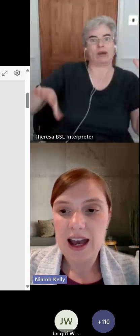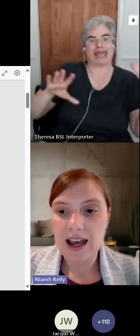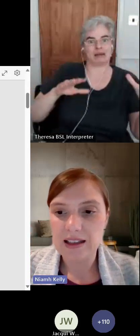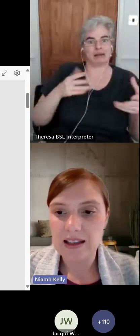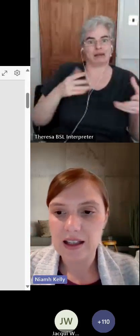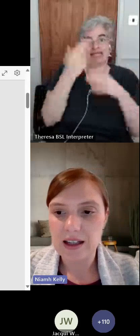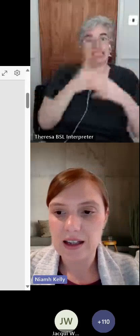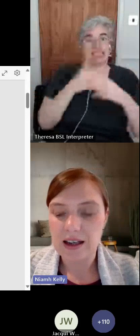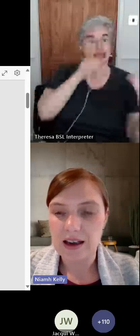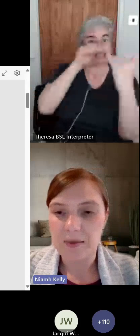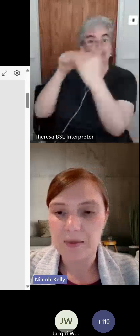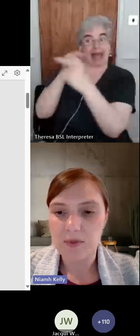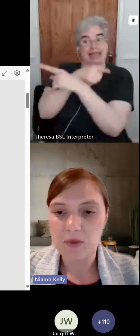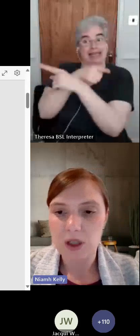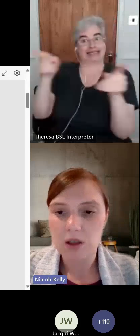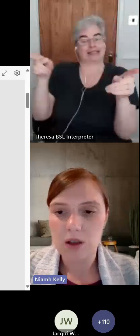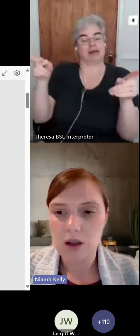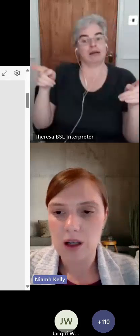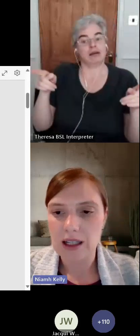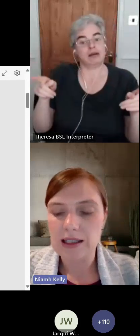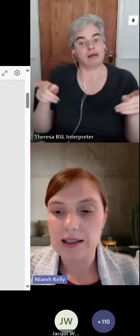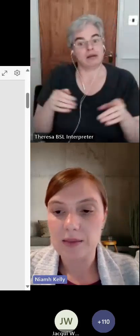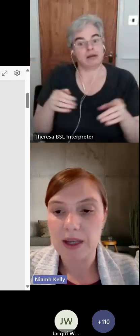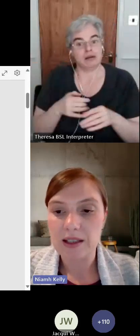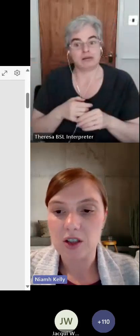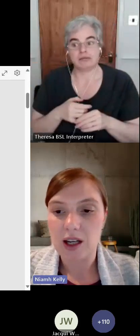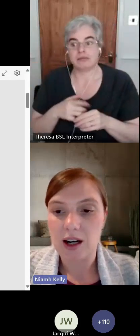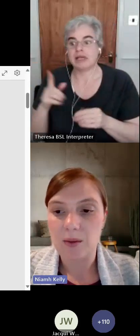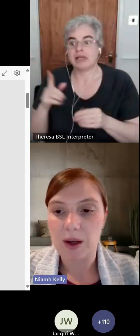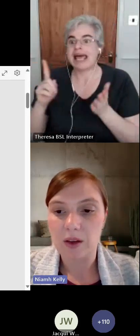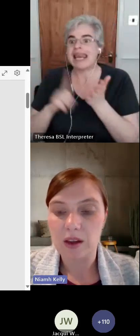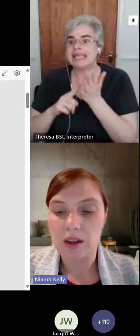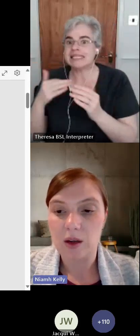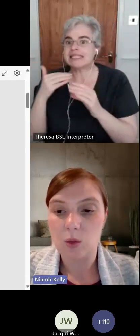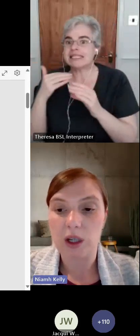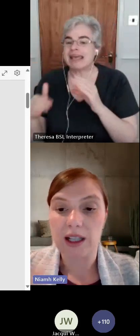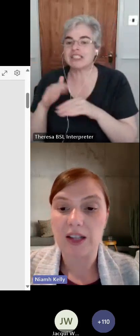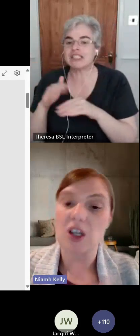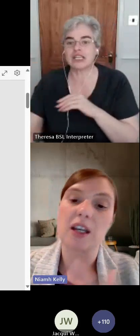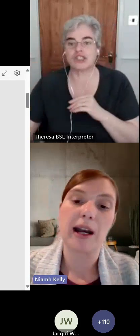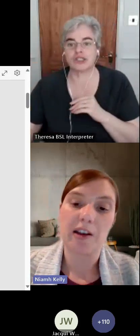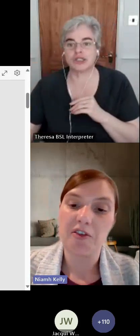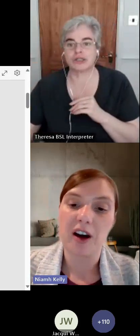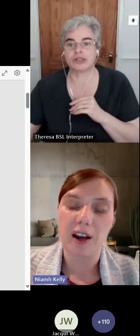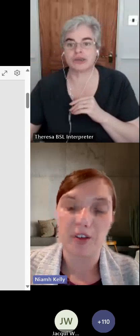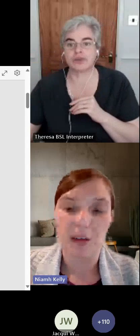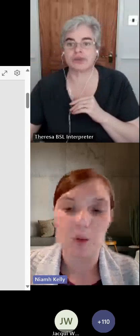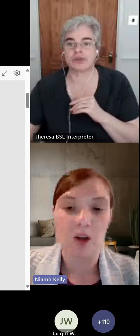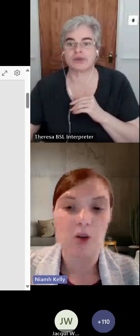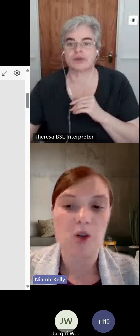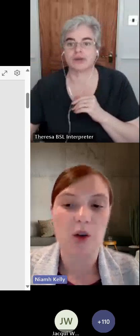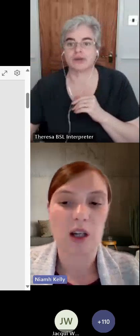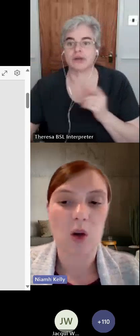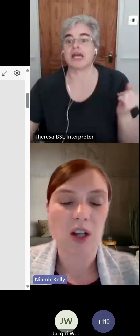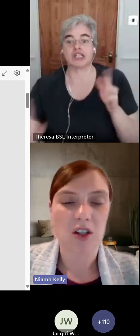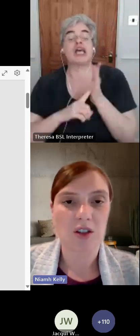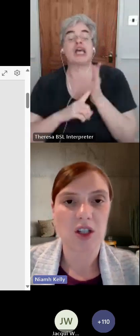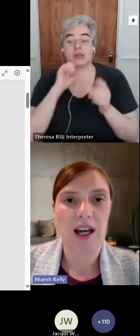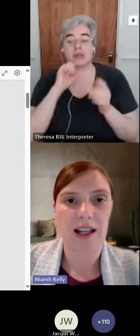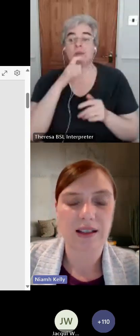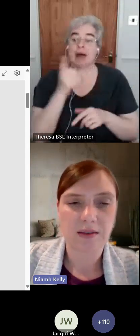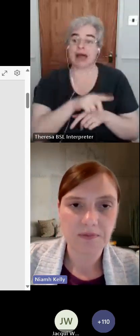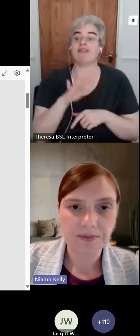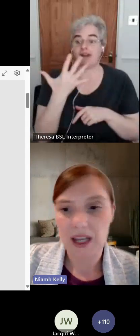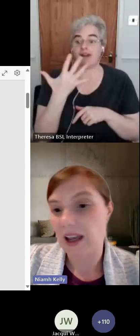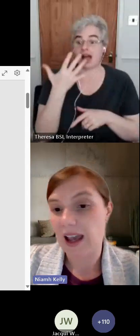for. And on Lindsay's message there about we'll get Jackie back at 5 and we'll go through any